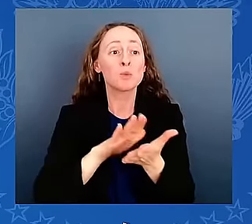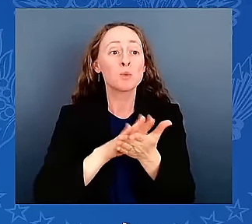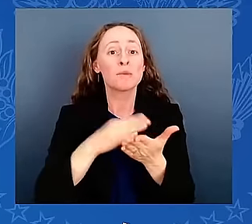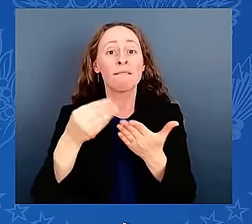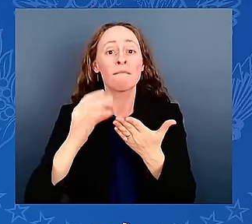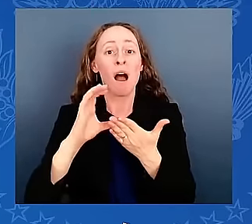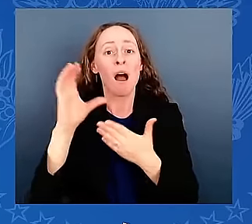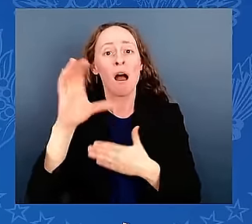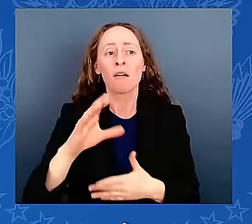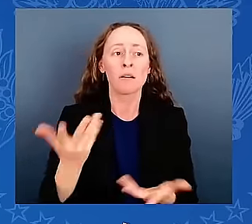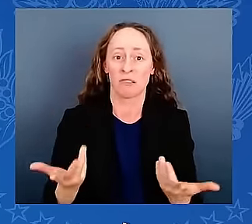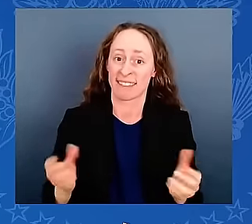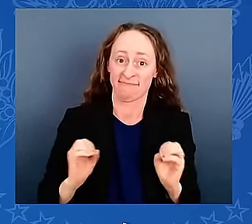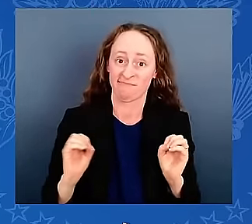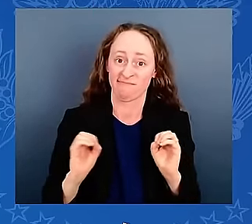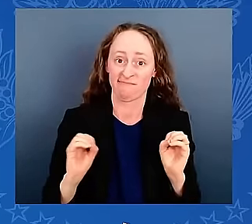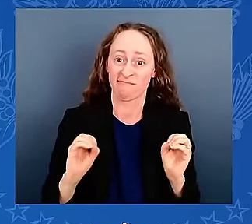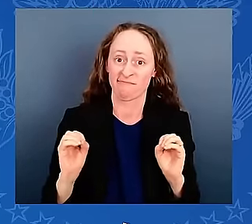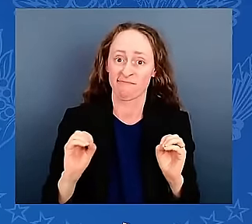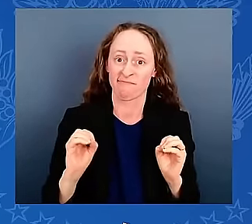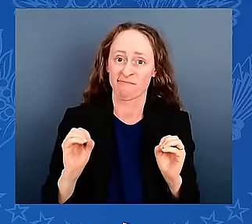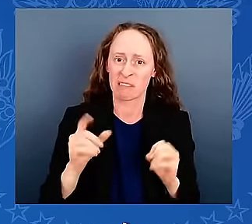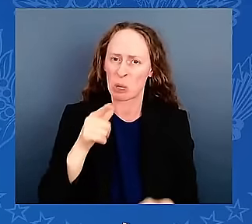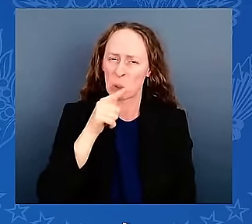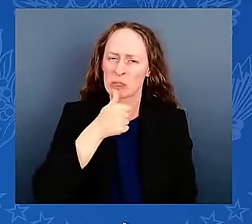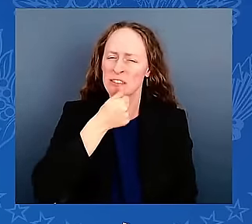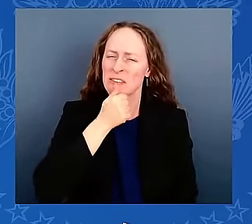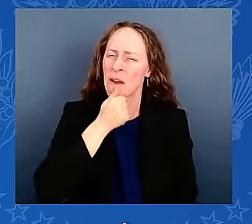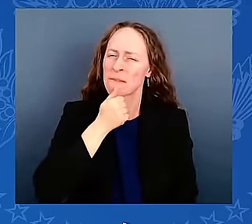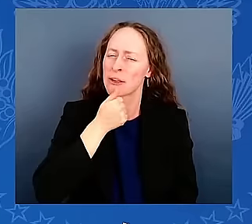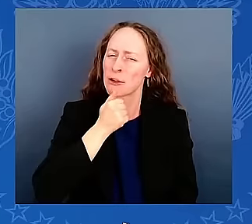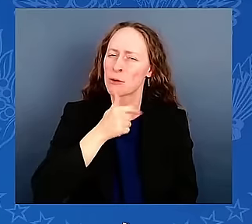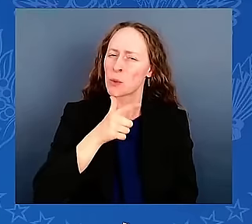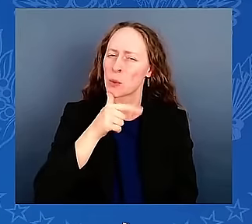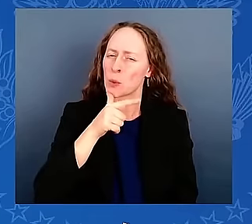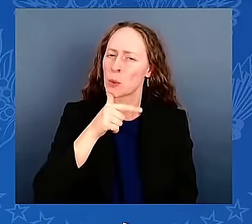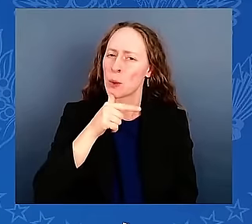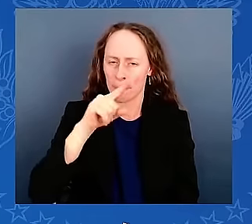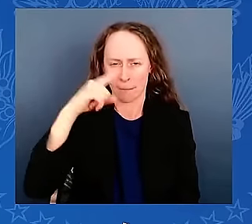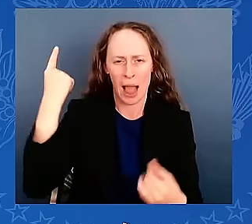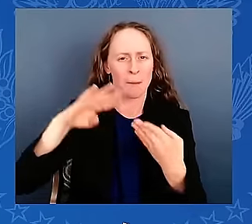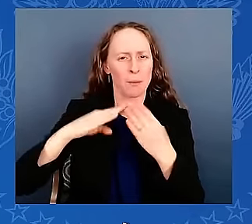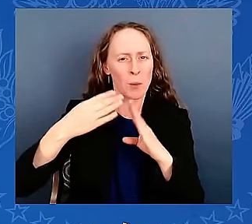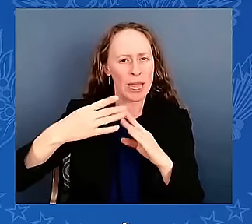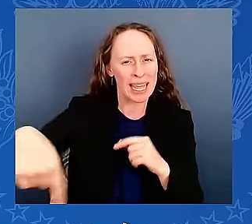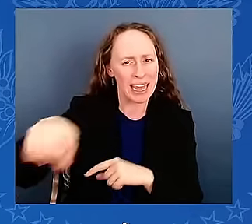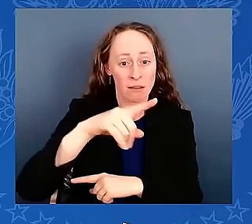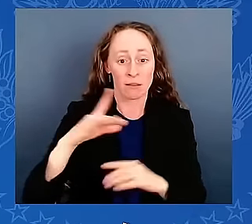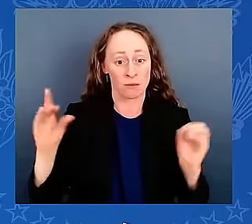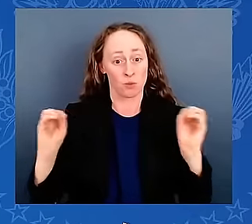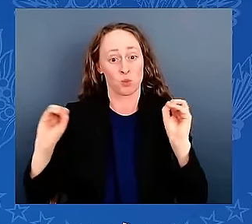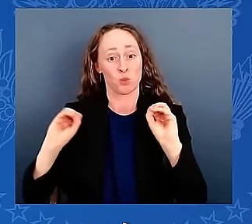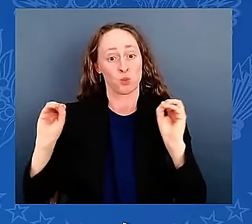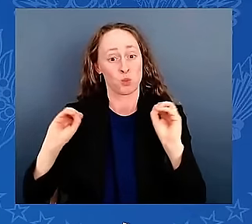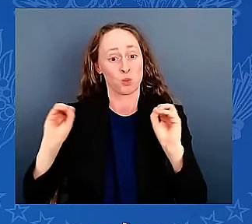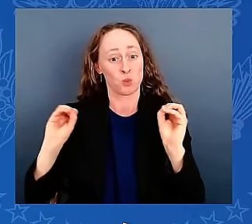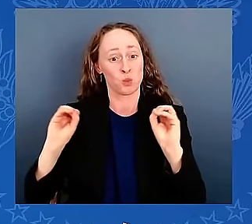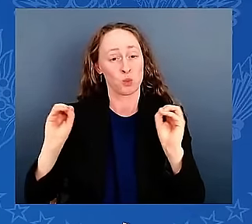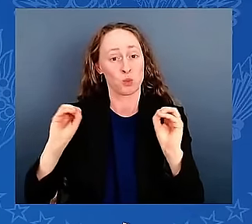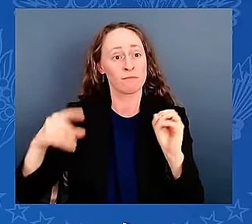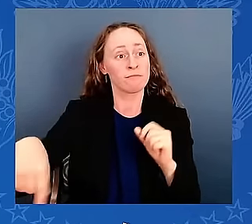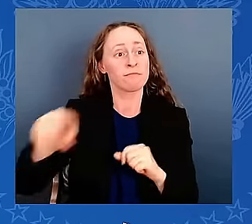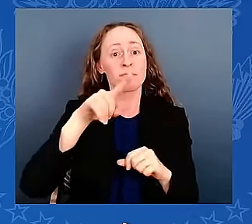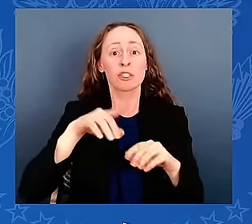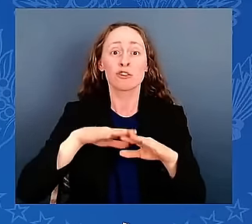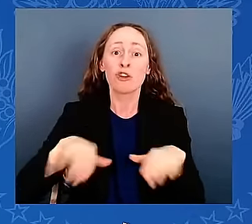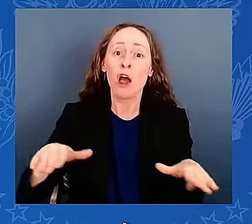be without a public education system for all children, providing quality education?